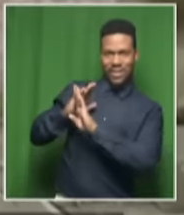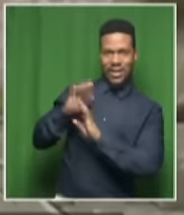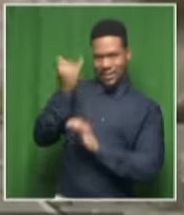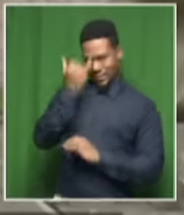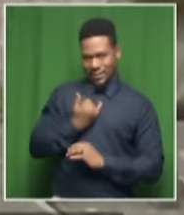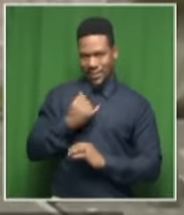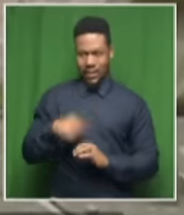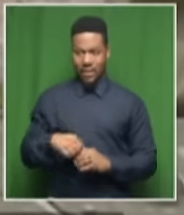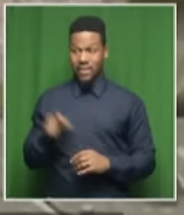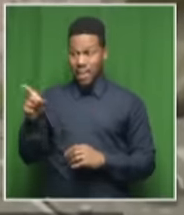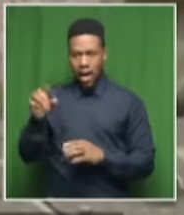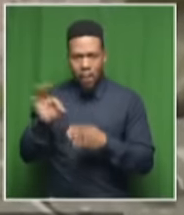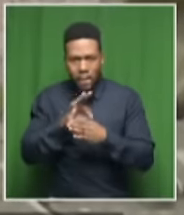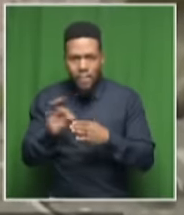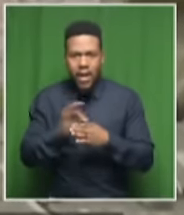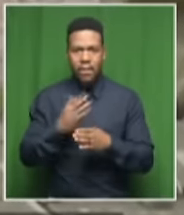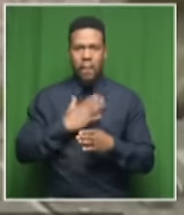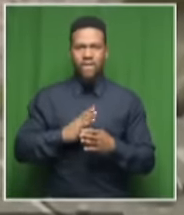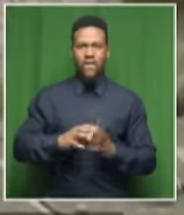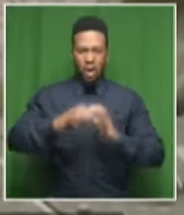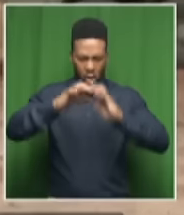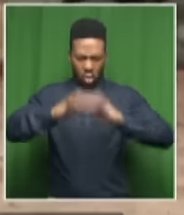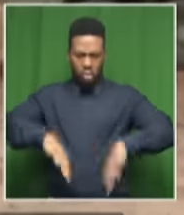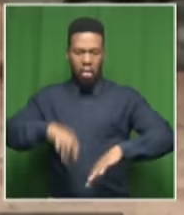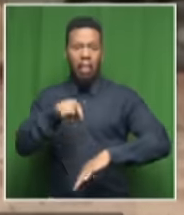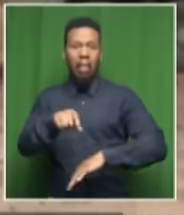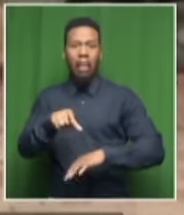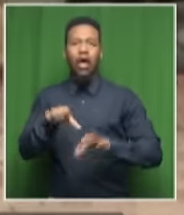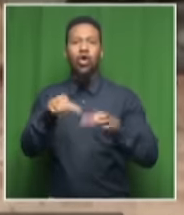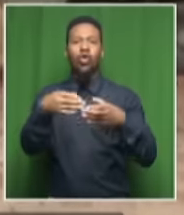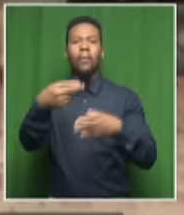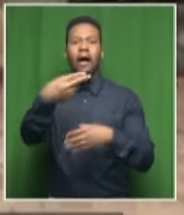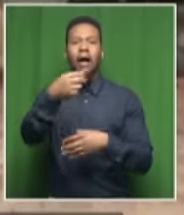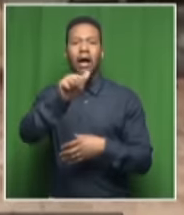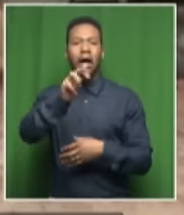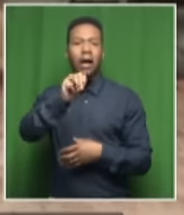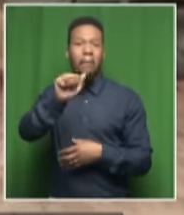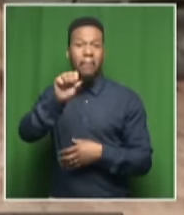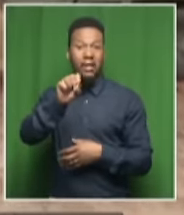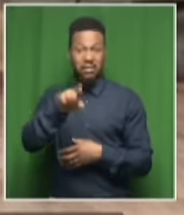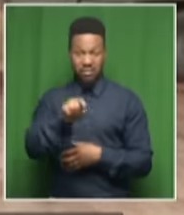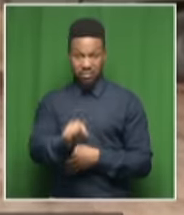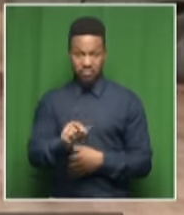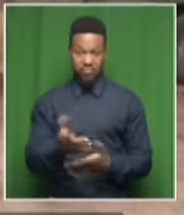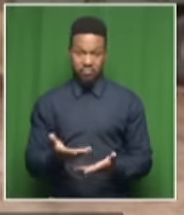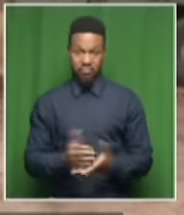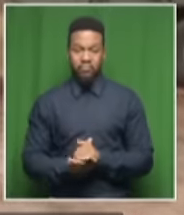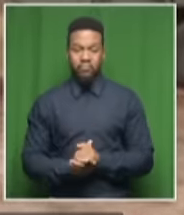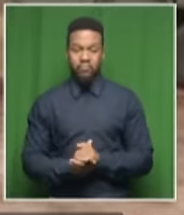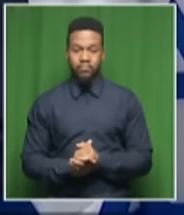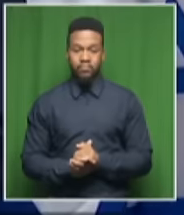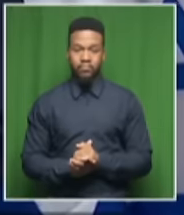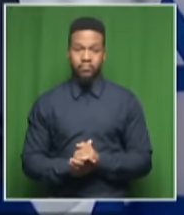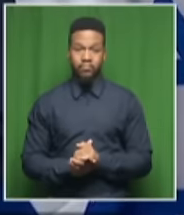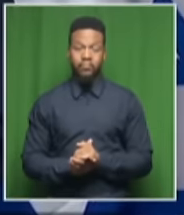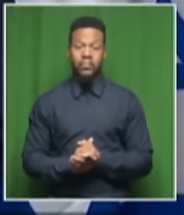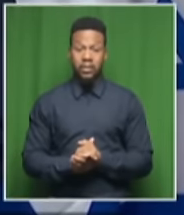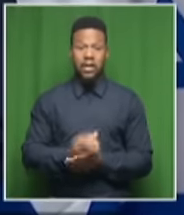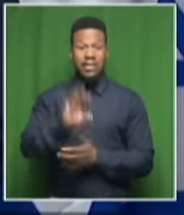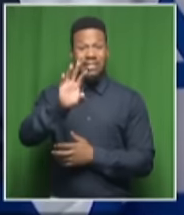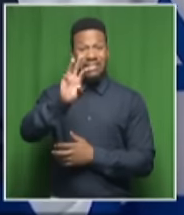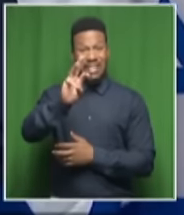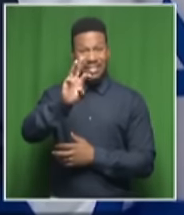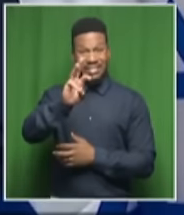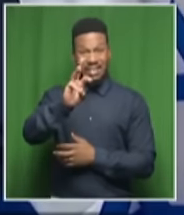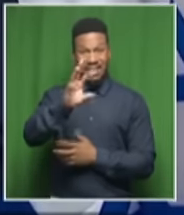eliminate Hamas and dismantle its military capability. On Thursday, a proceeding will start in